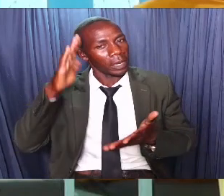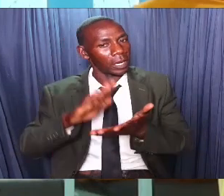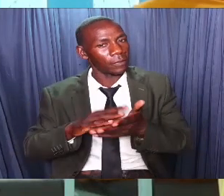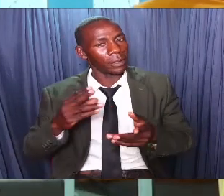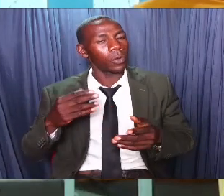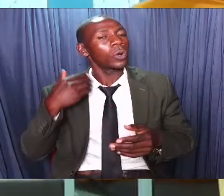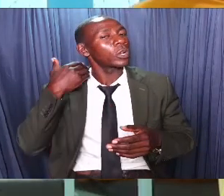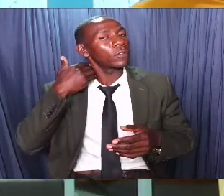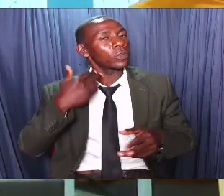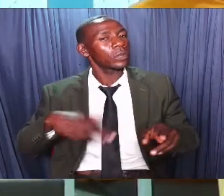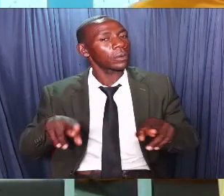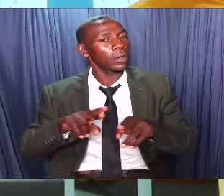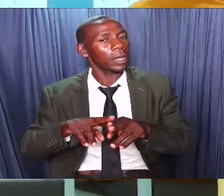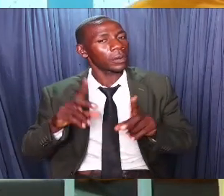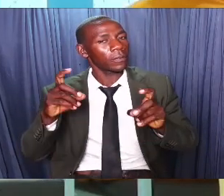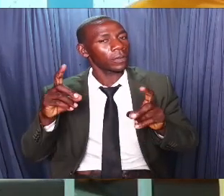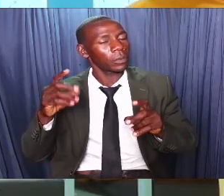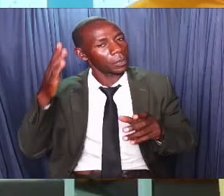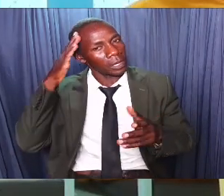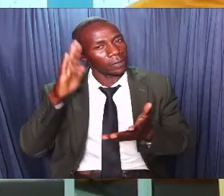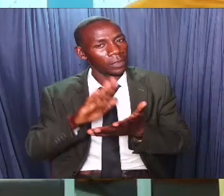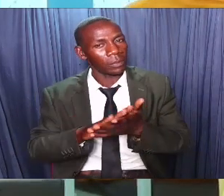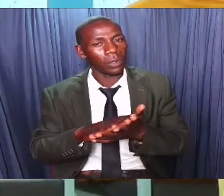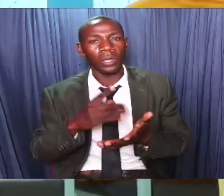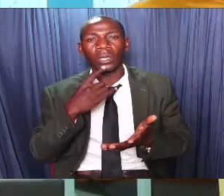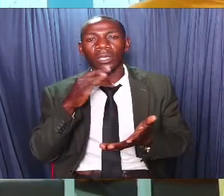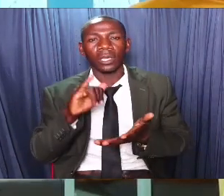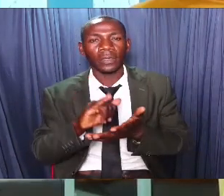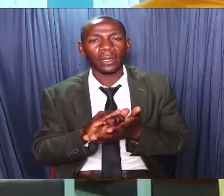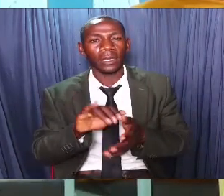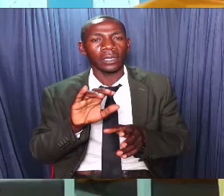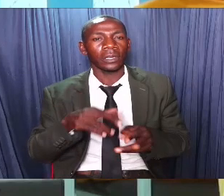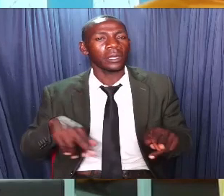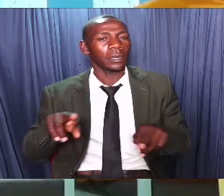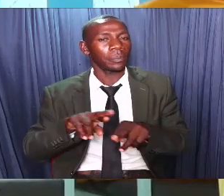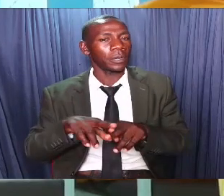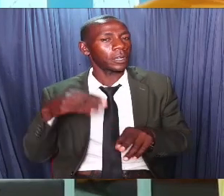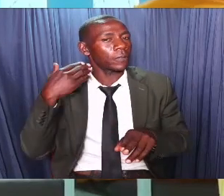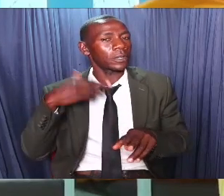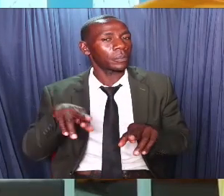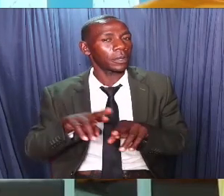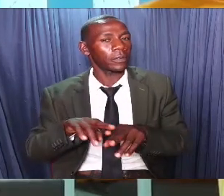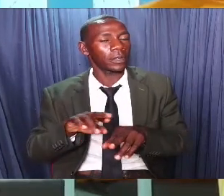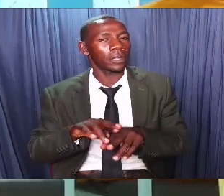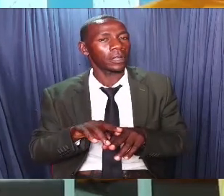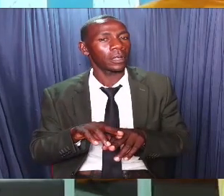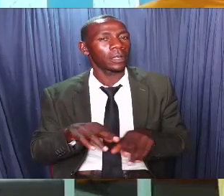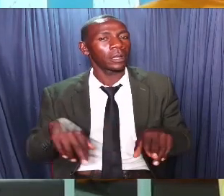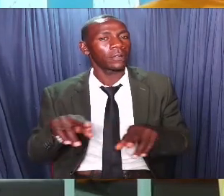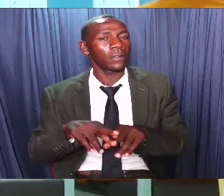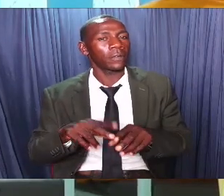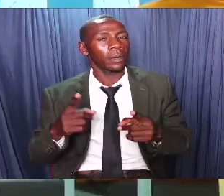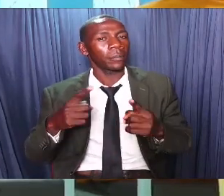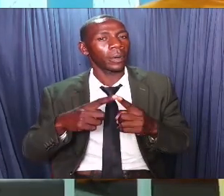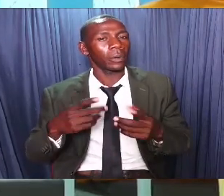madhambi unawaamini. Those who don't confess their faults you believe in them. Wanawaambia ninyi miracle mwasema kuunga madhambi. They tell you miracle you confess. So,